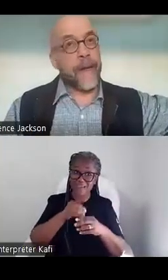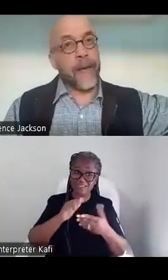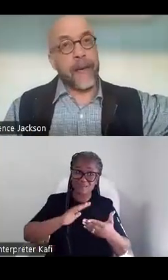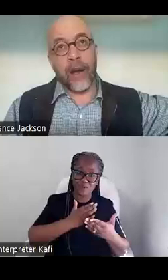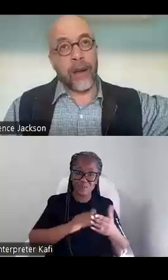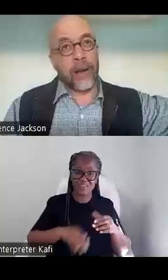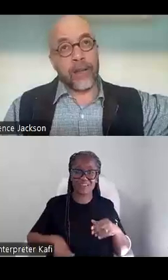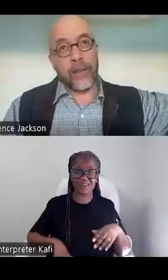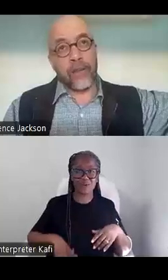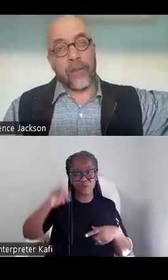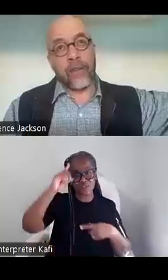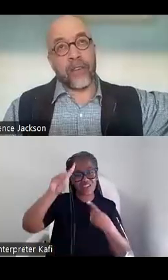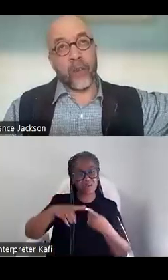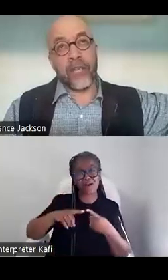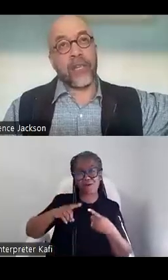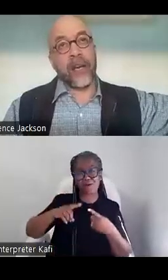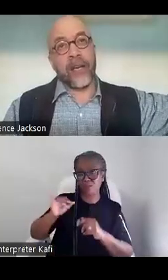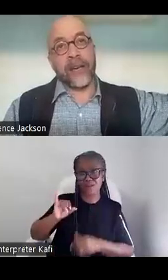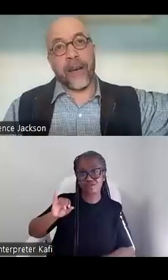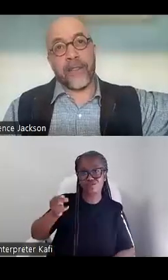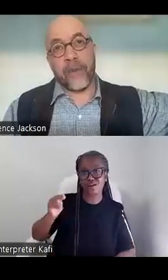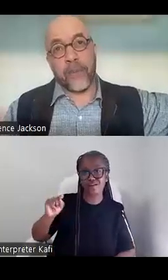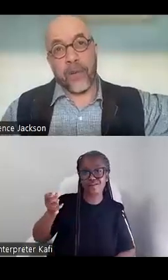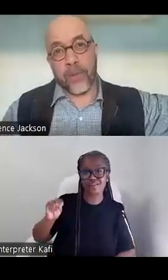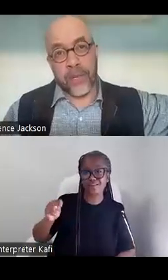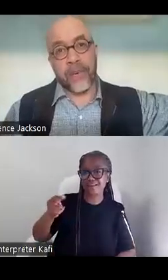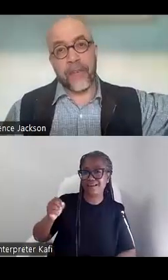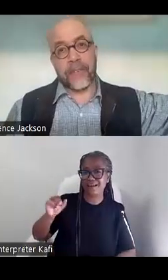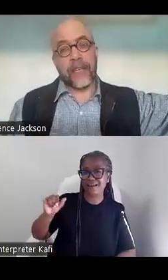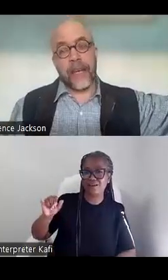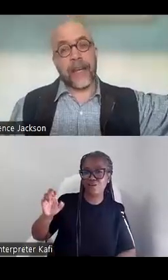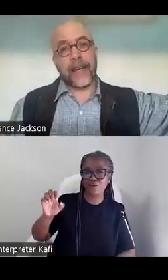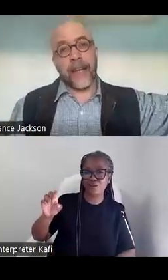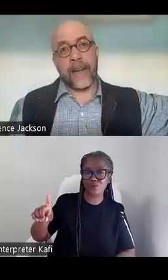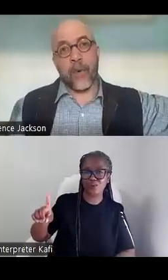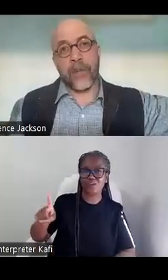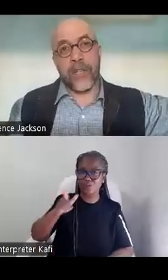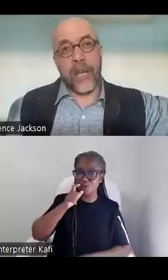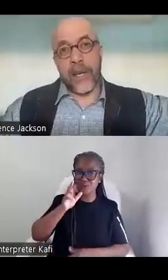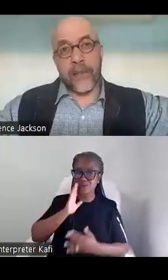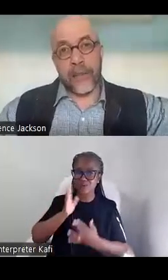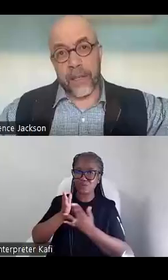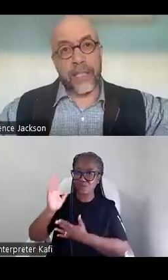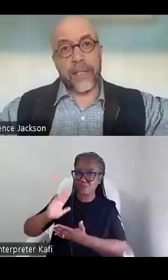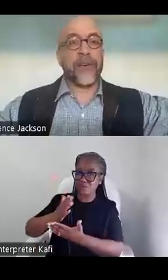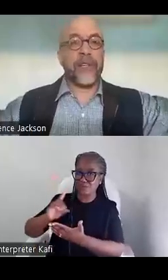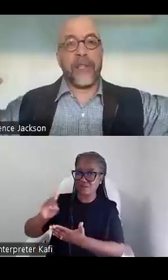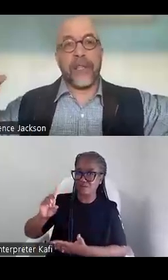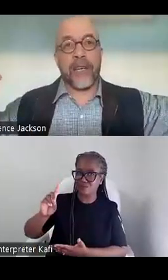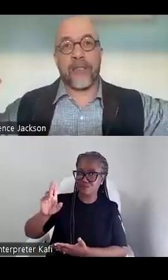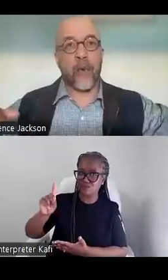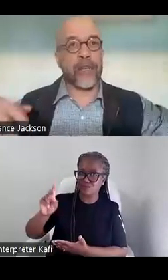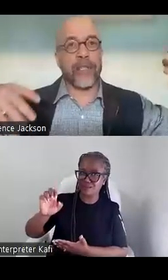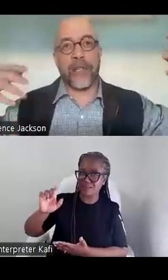Ellington in the next week, and so the Baltimore Symphony is looking at it, and of course, the 1930s